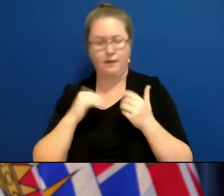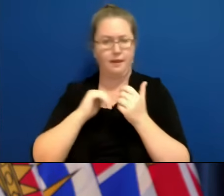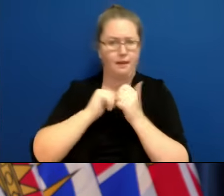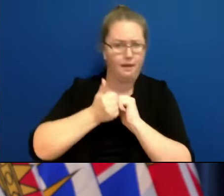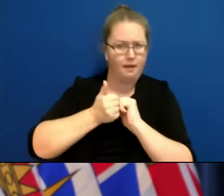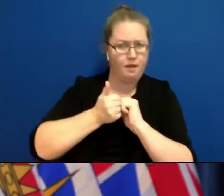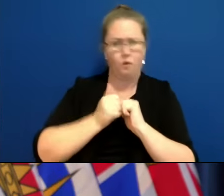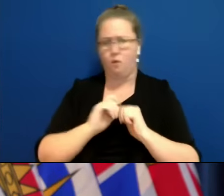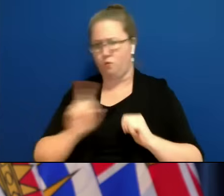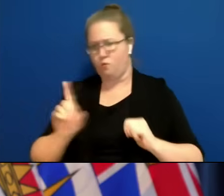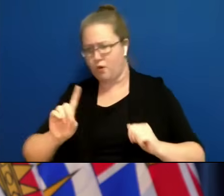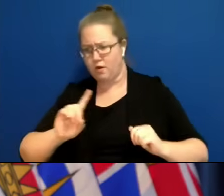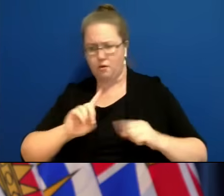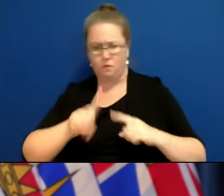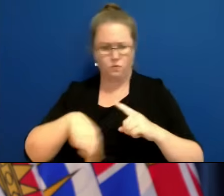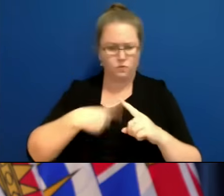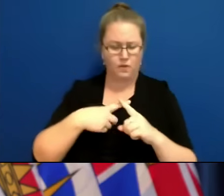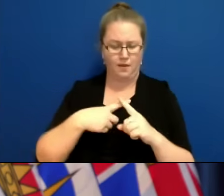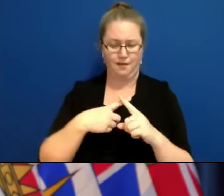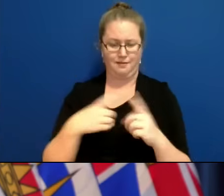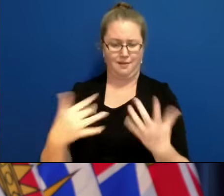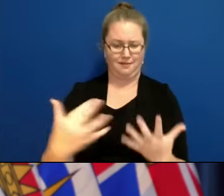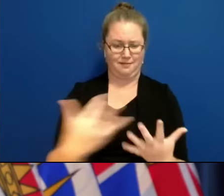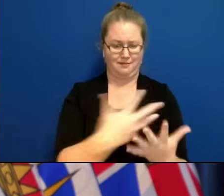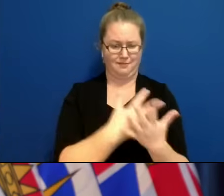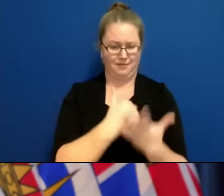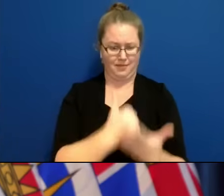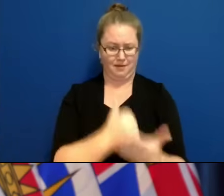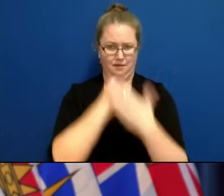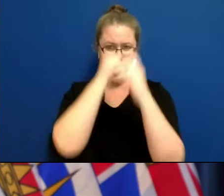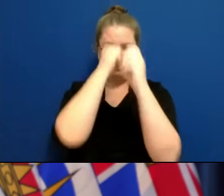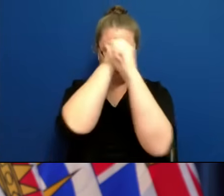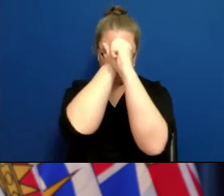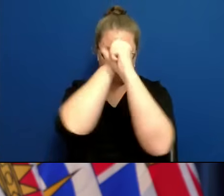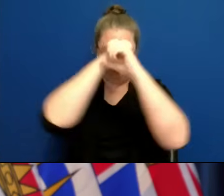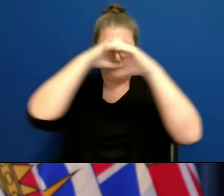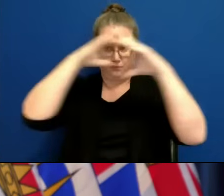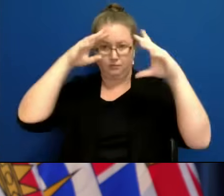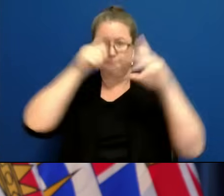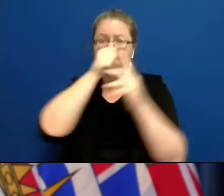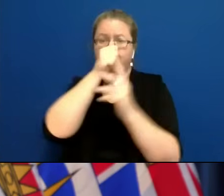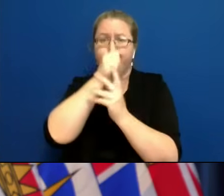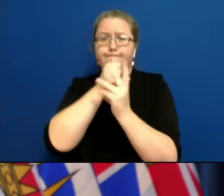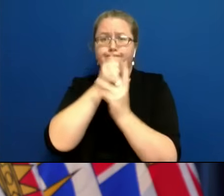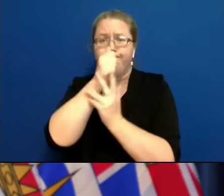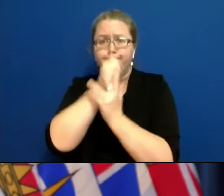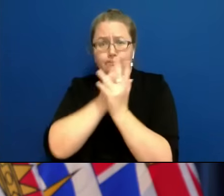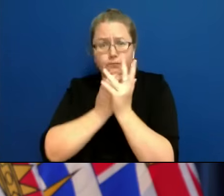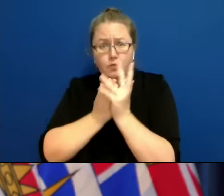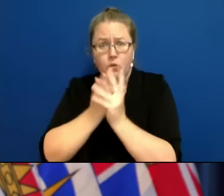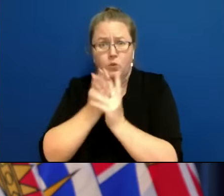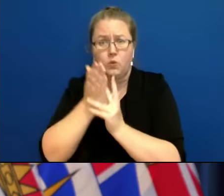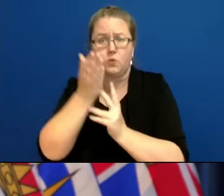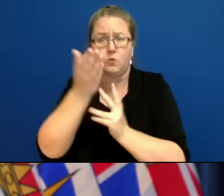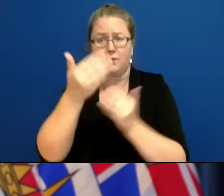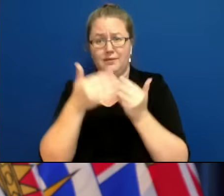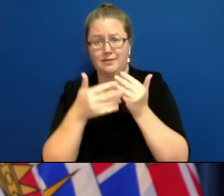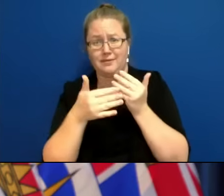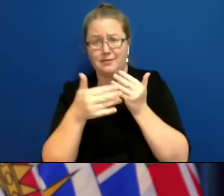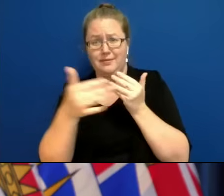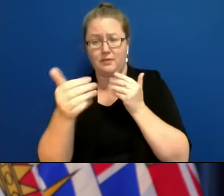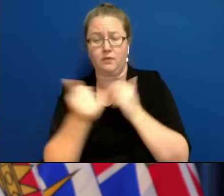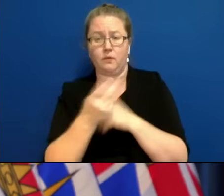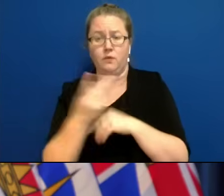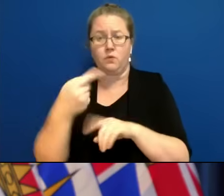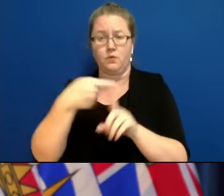on track, so that we can get through this next few months, get to a place where we know influenza,